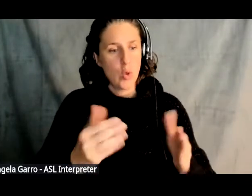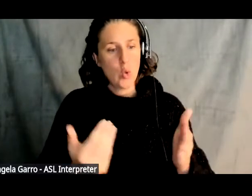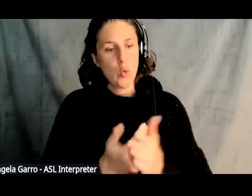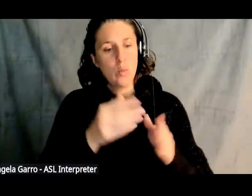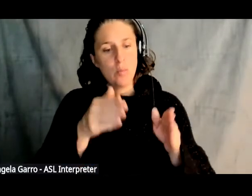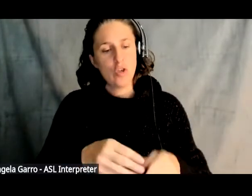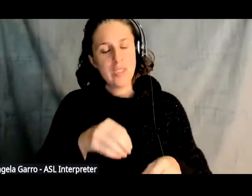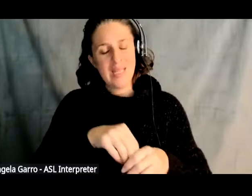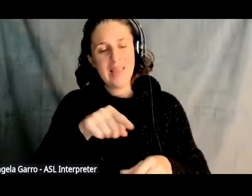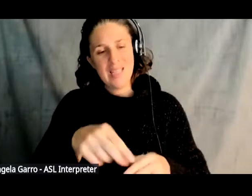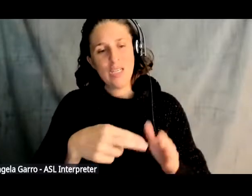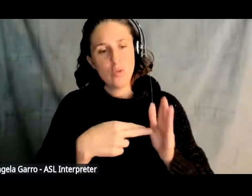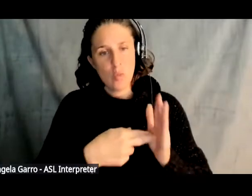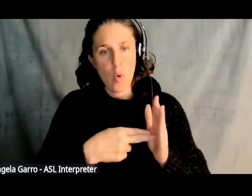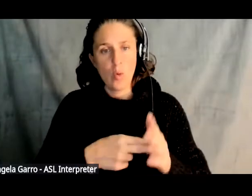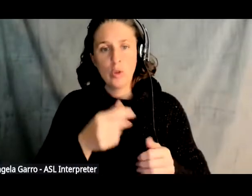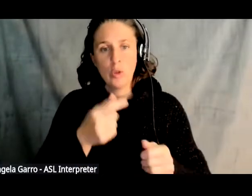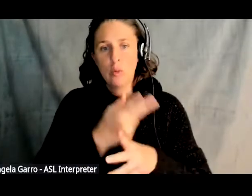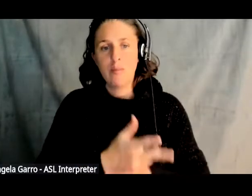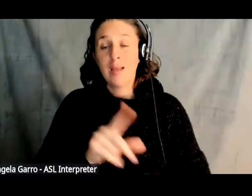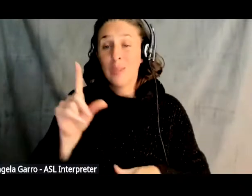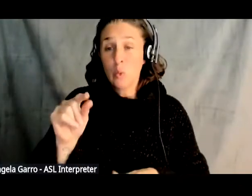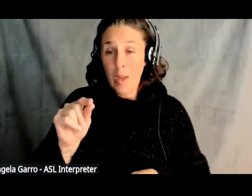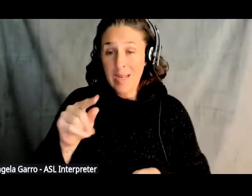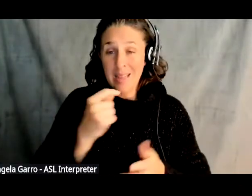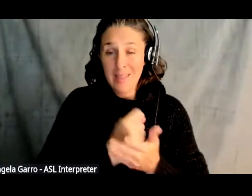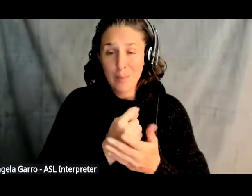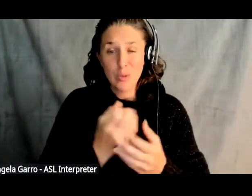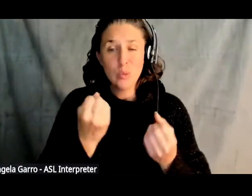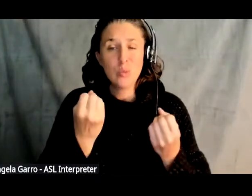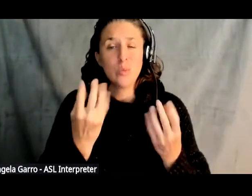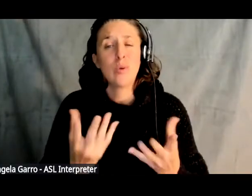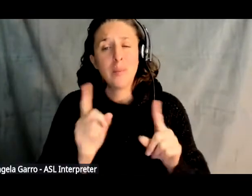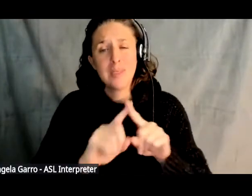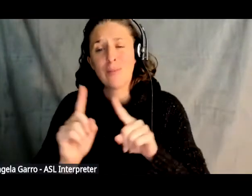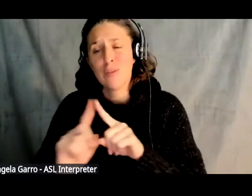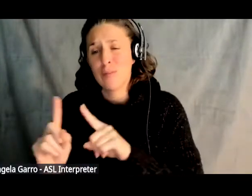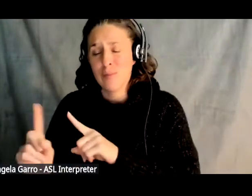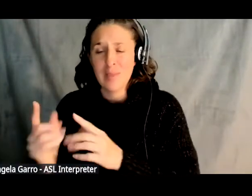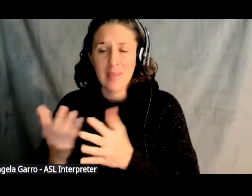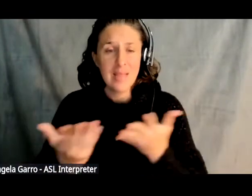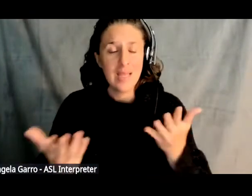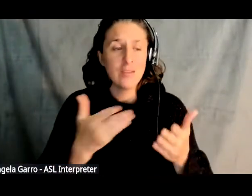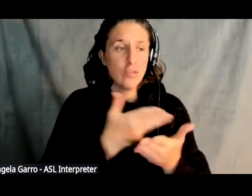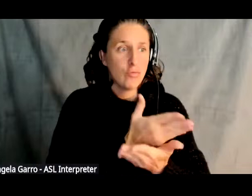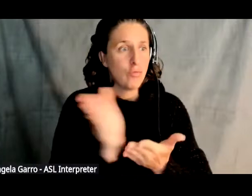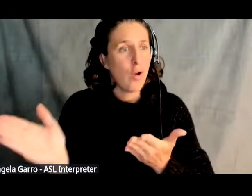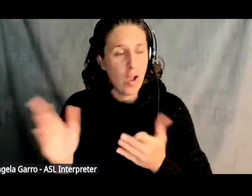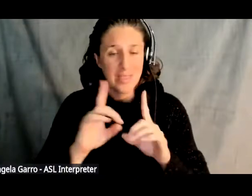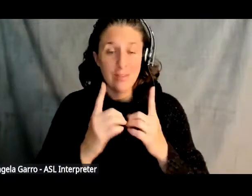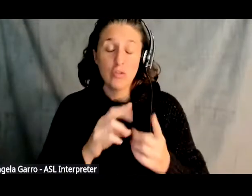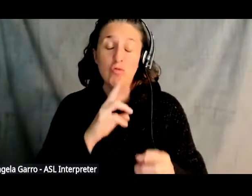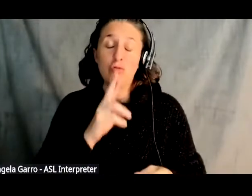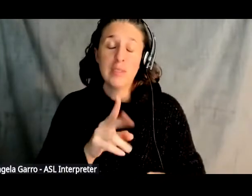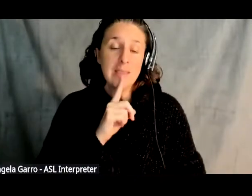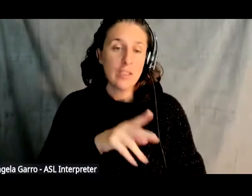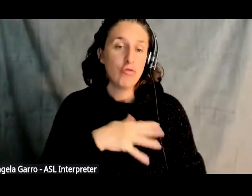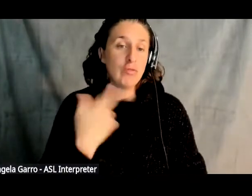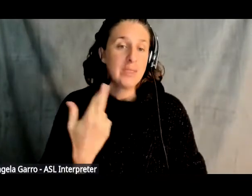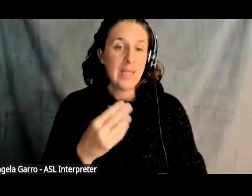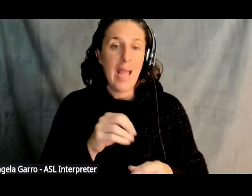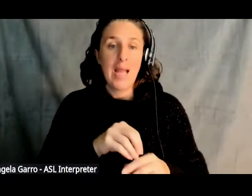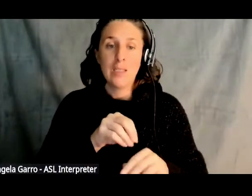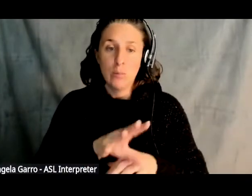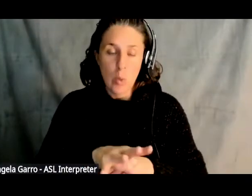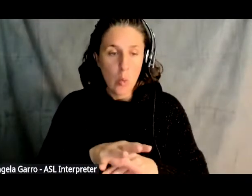to supervise 20 therapists doing so many different things across the district is risky and exposes the district to